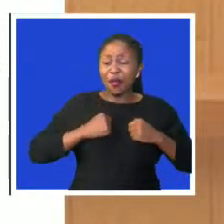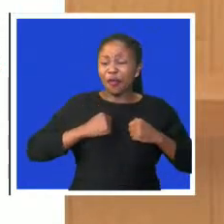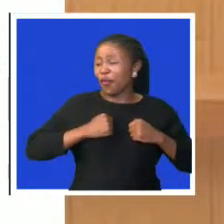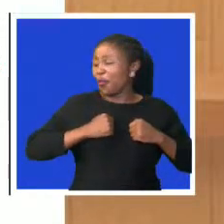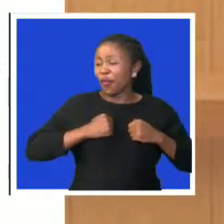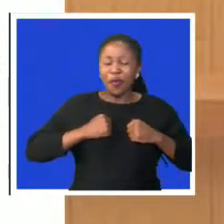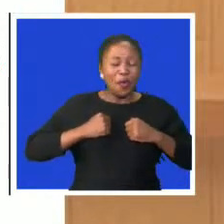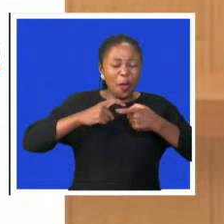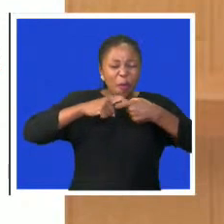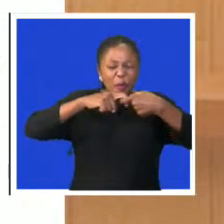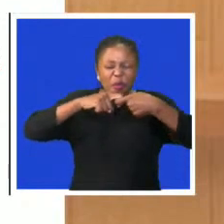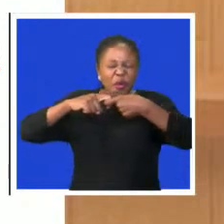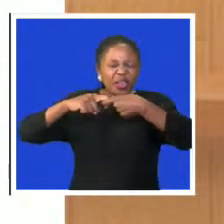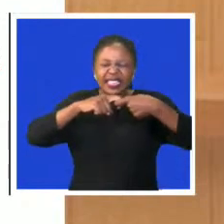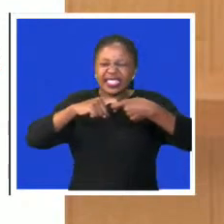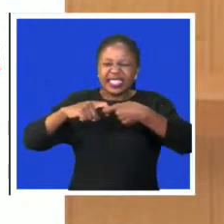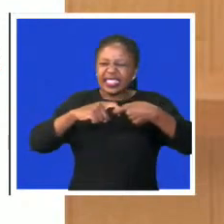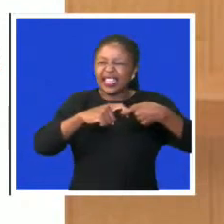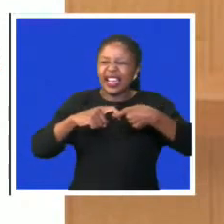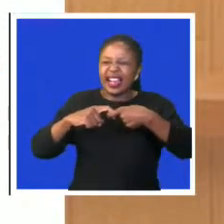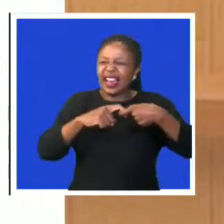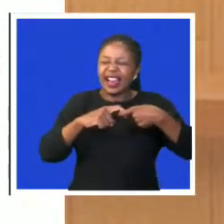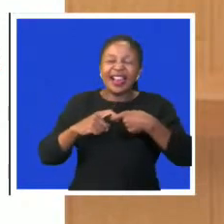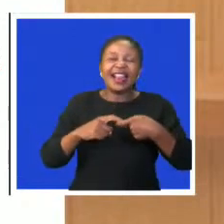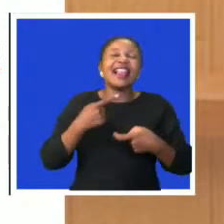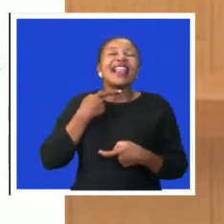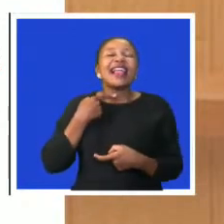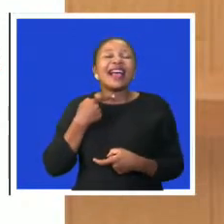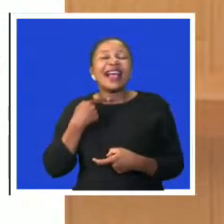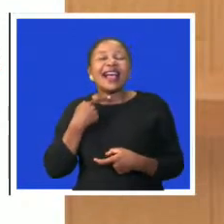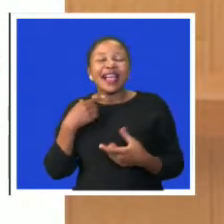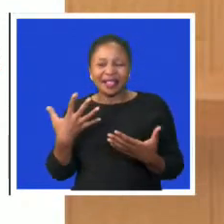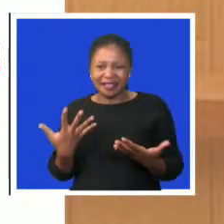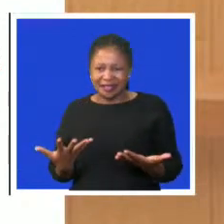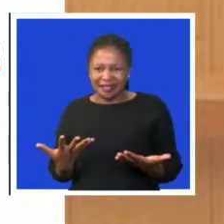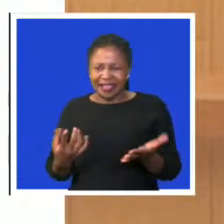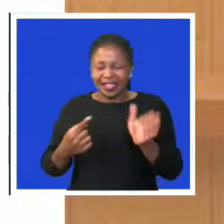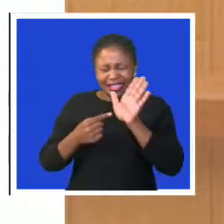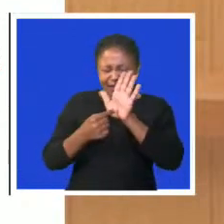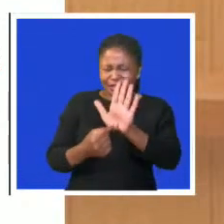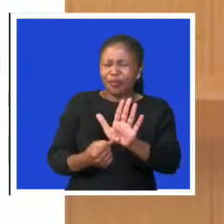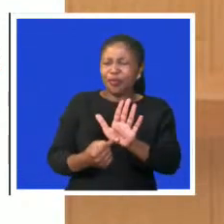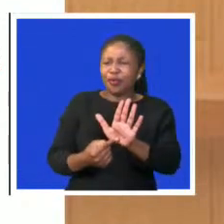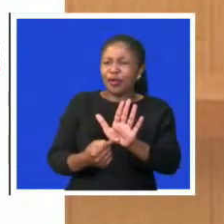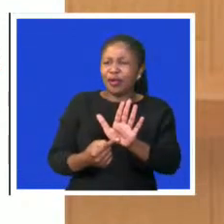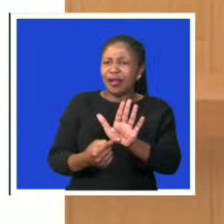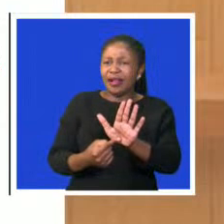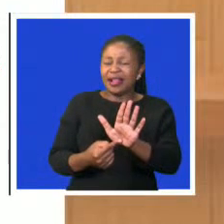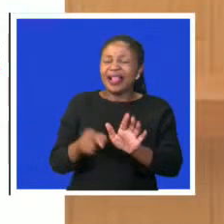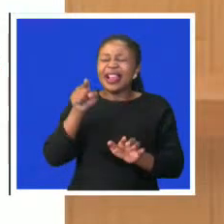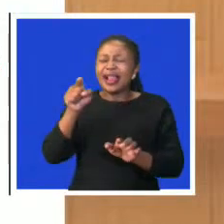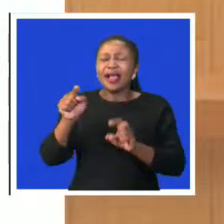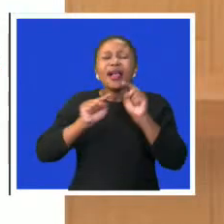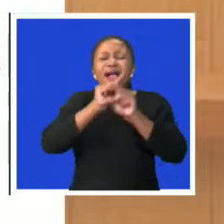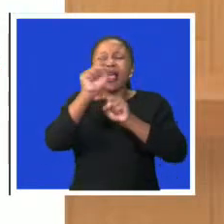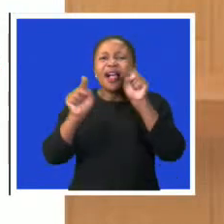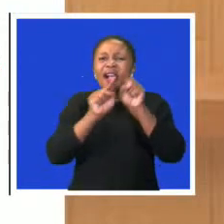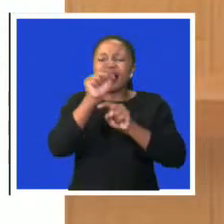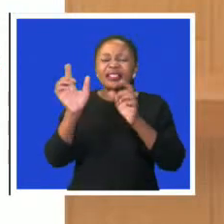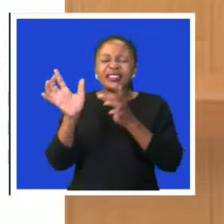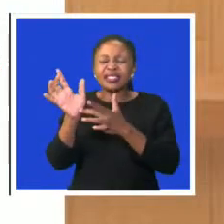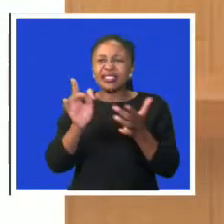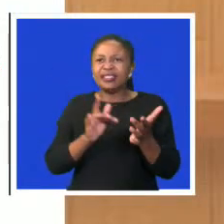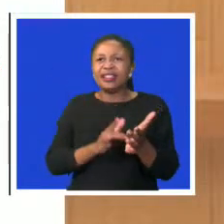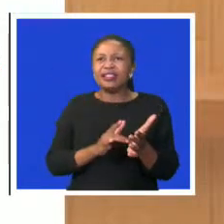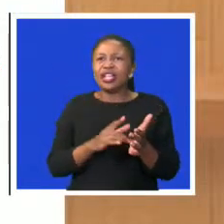For example, cleansing of the temple. They asked Jesus' authority why or who gave him